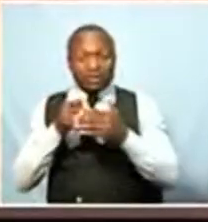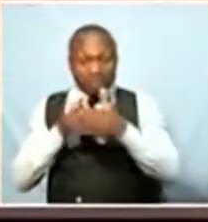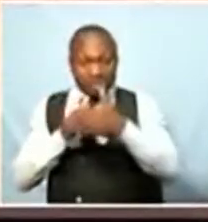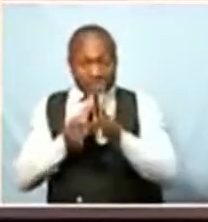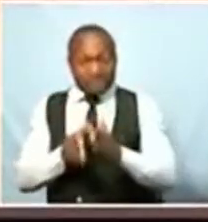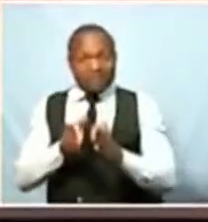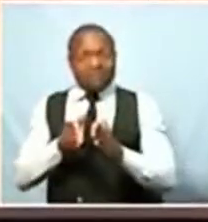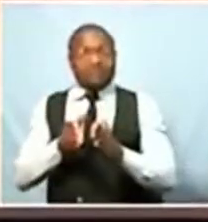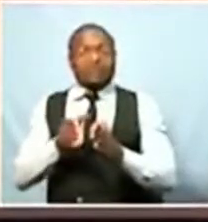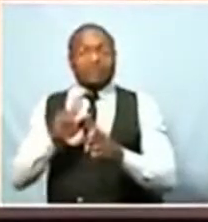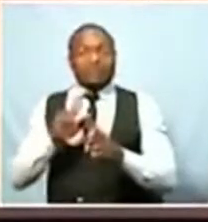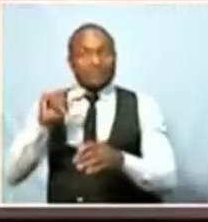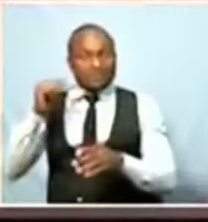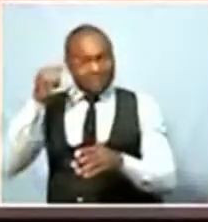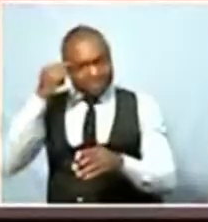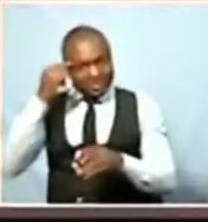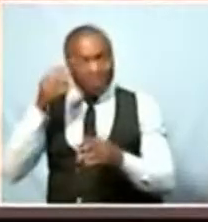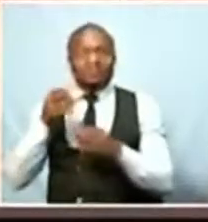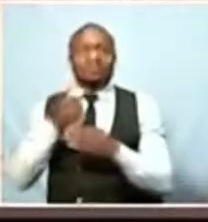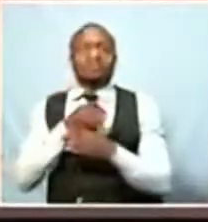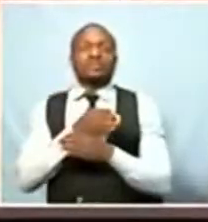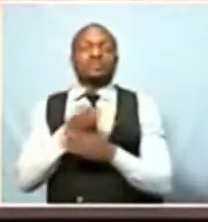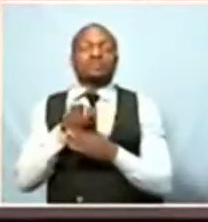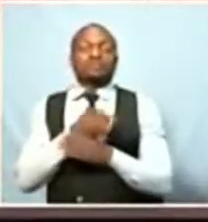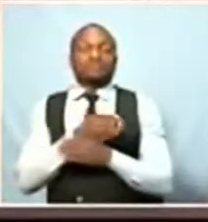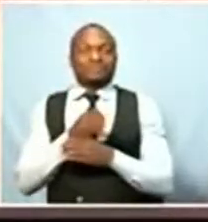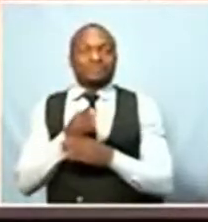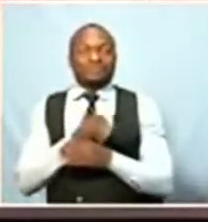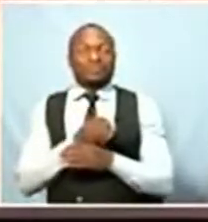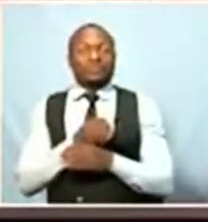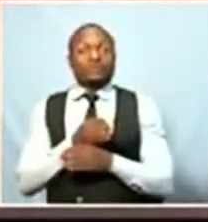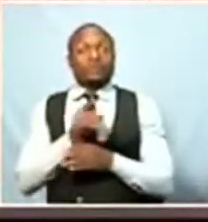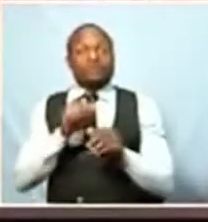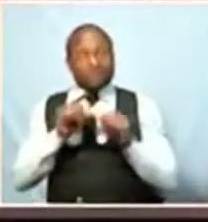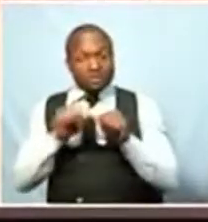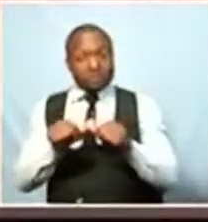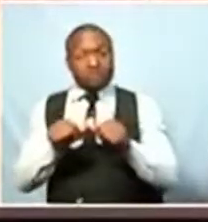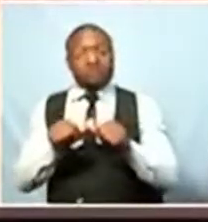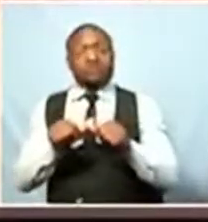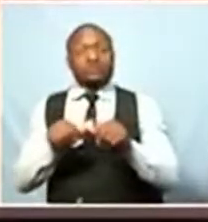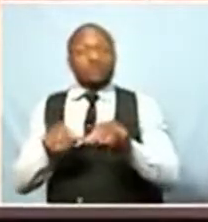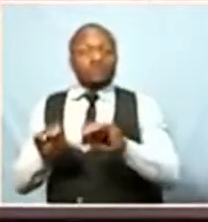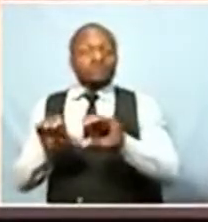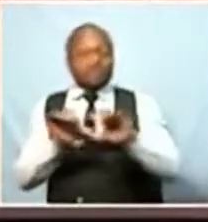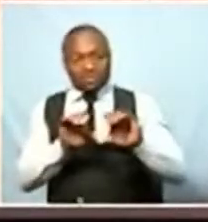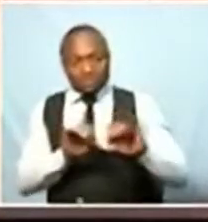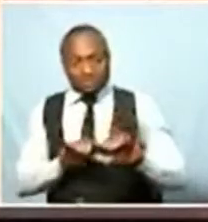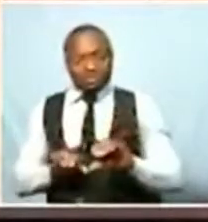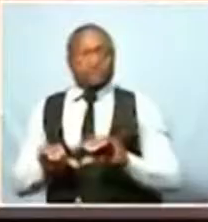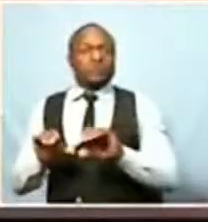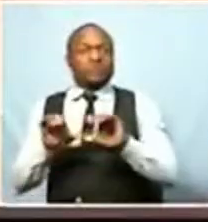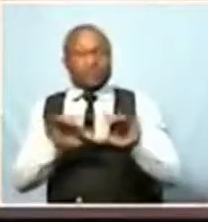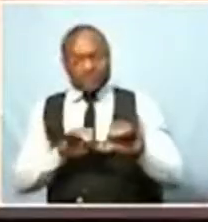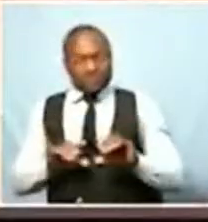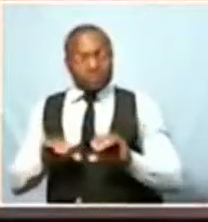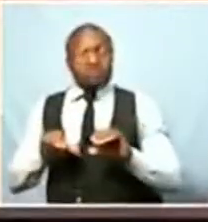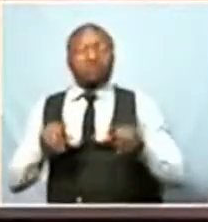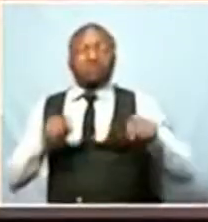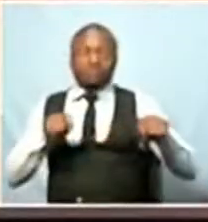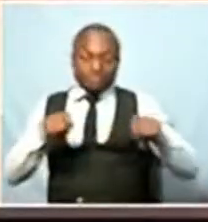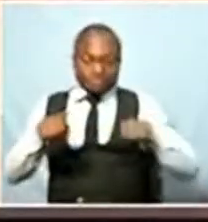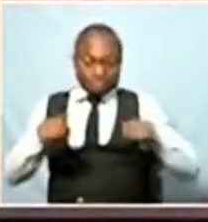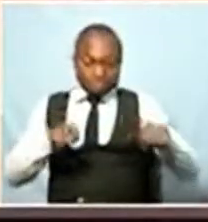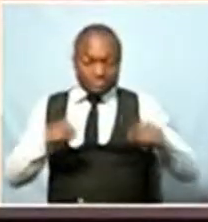government business, that you are still doing regulations. We got